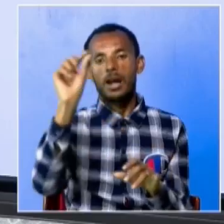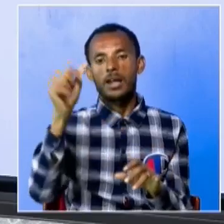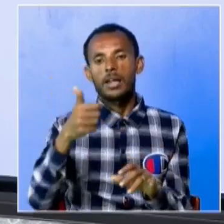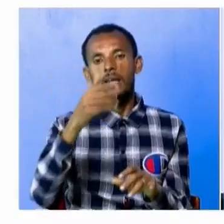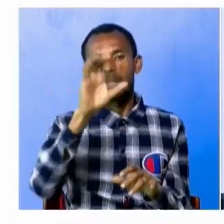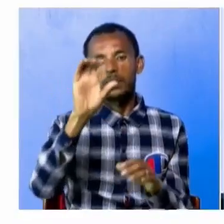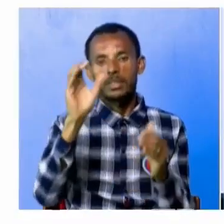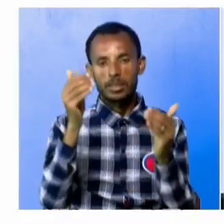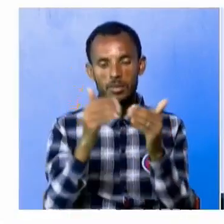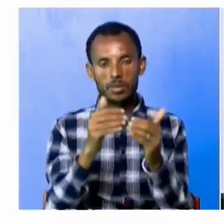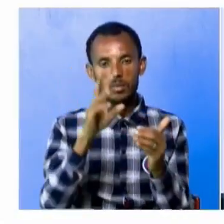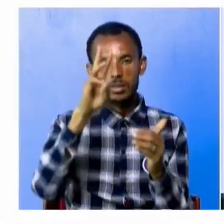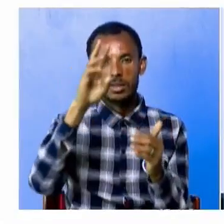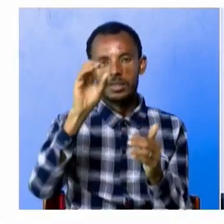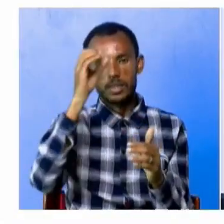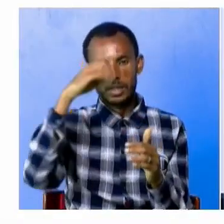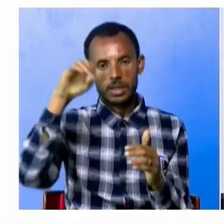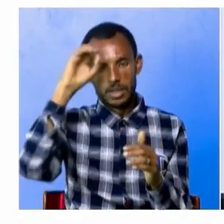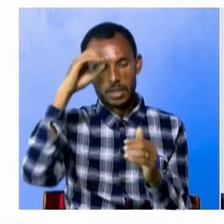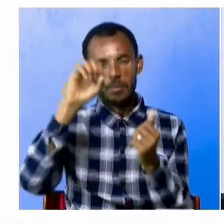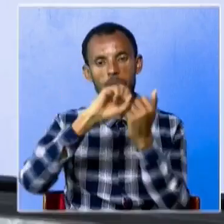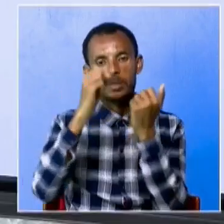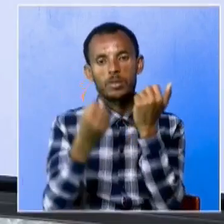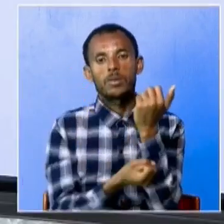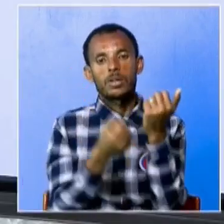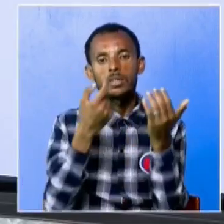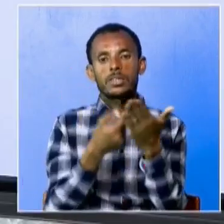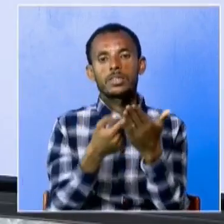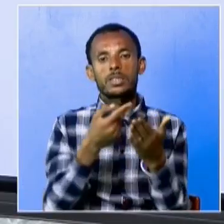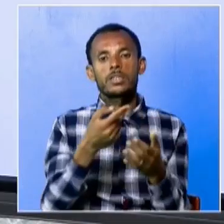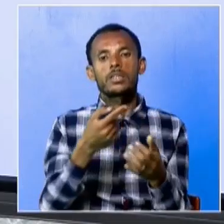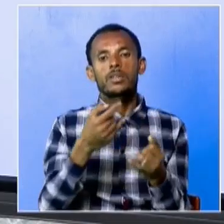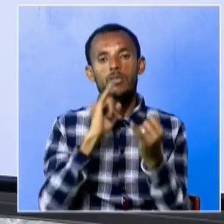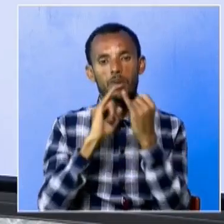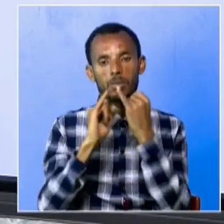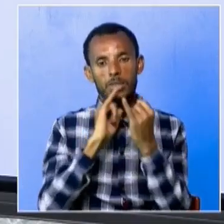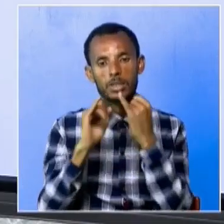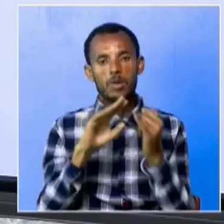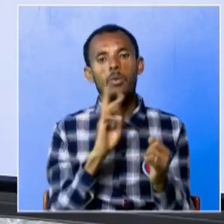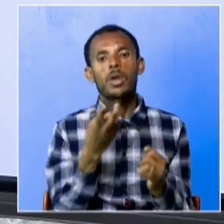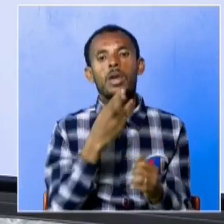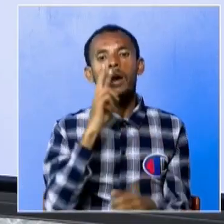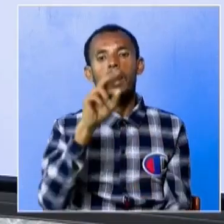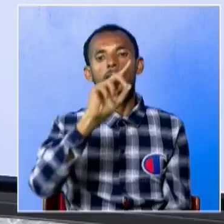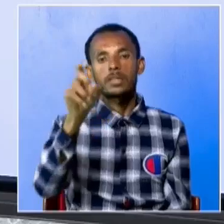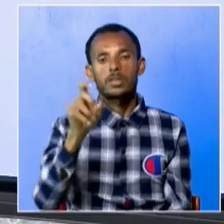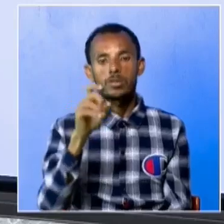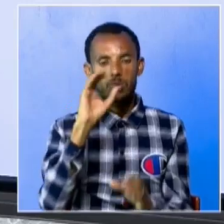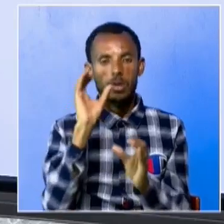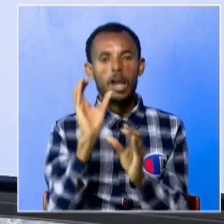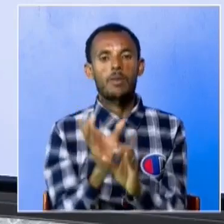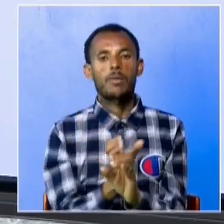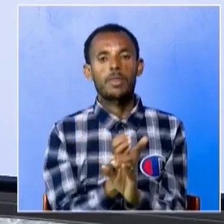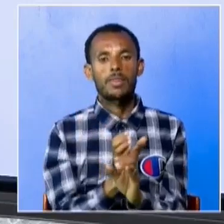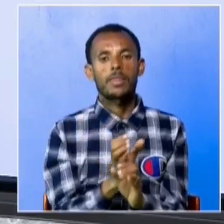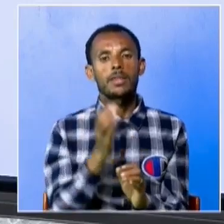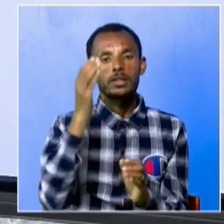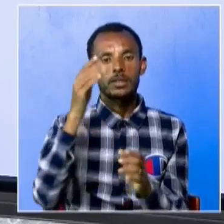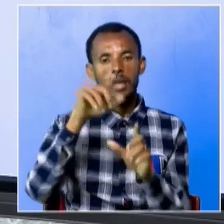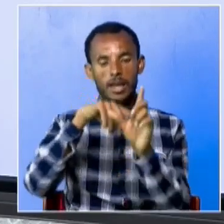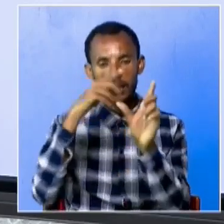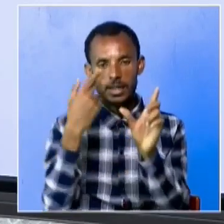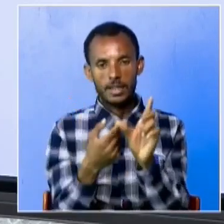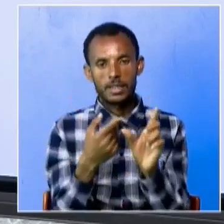is 60 degree. So based on this information, we are asked to calculate the